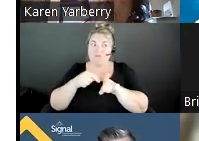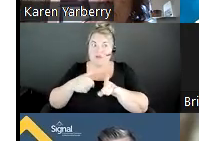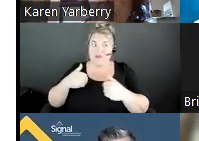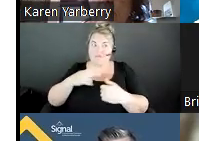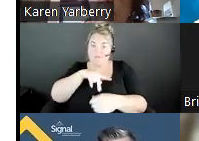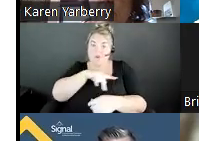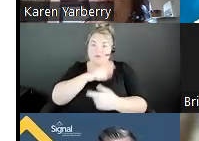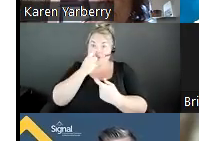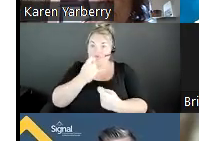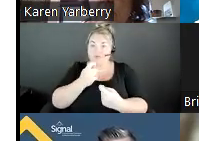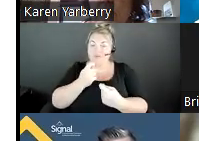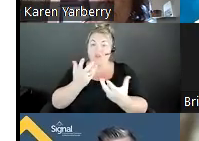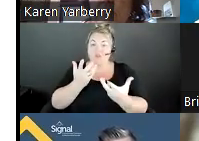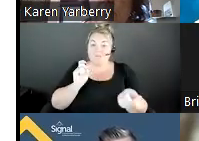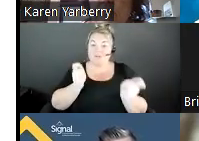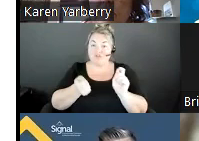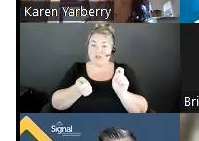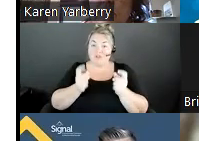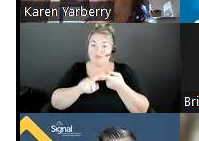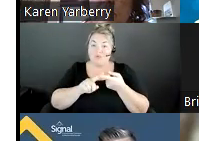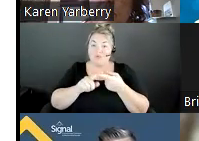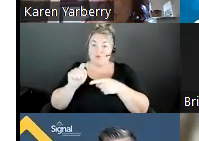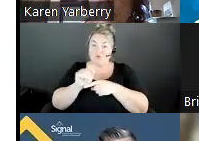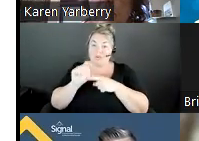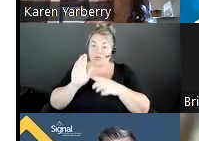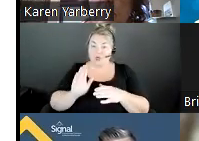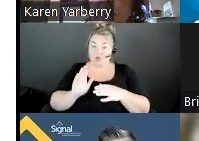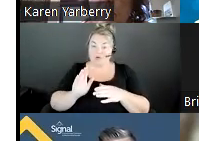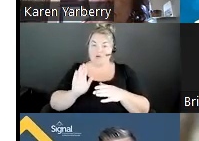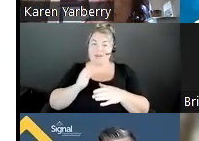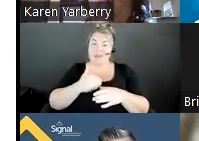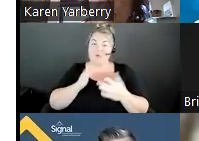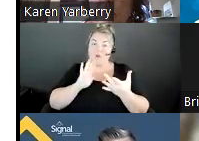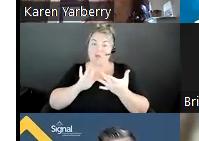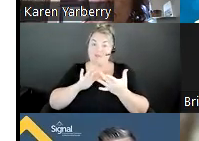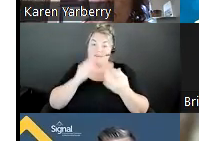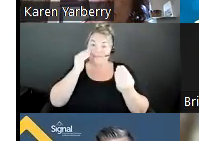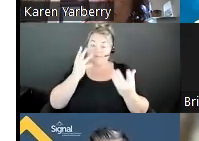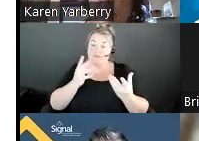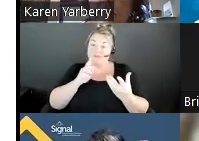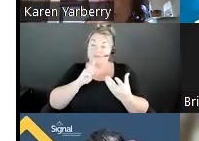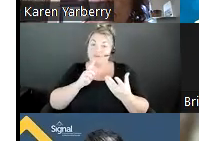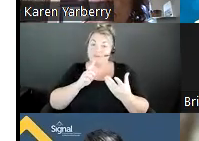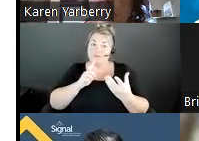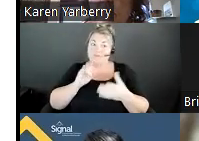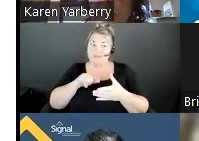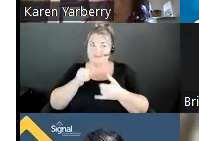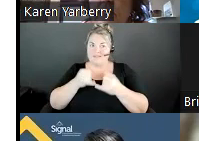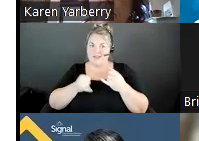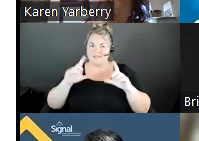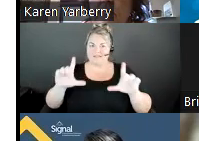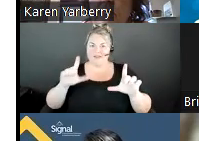and you want to be changed to a trainer, our contact information is at the last slide